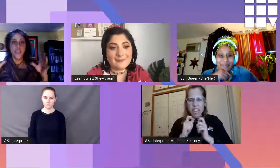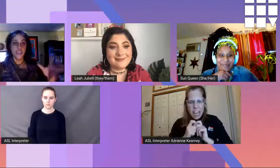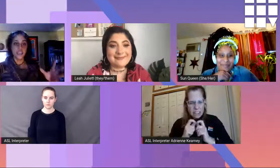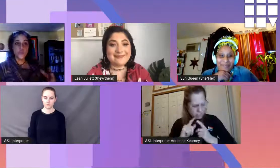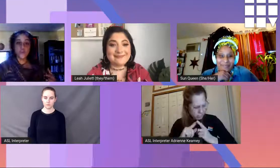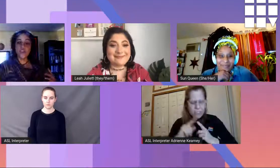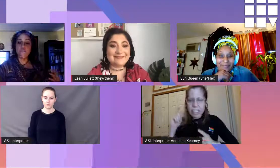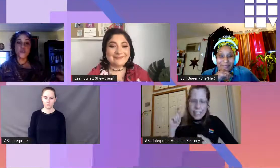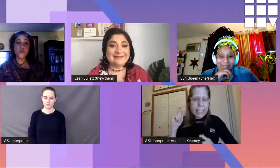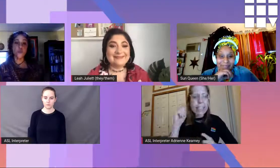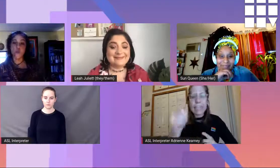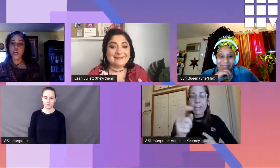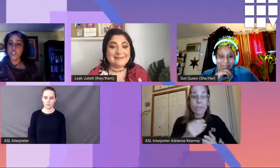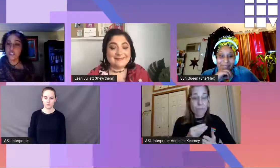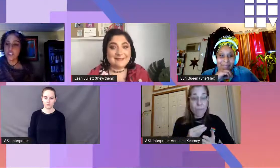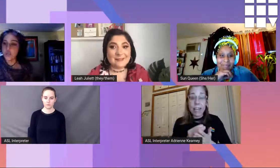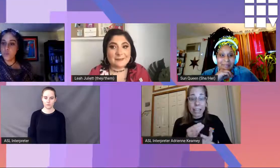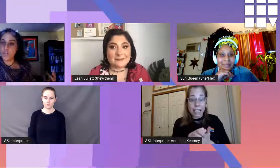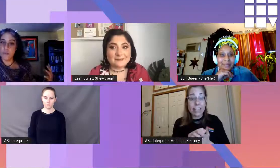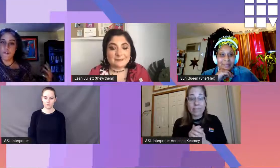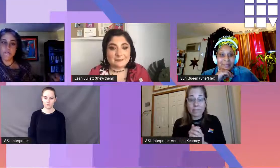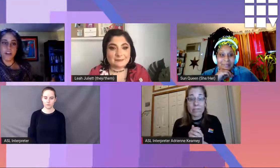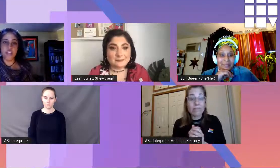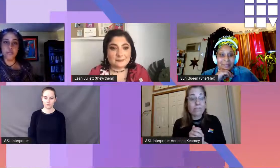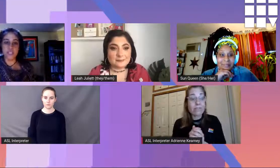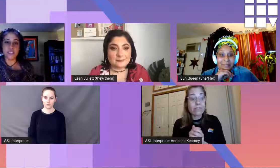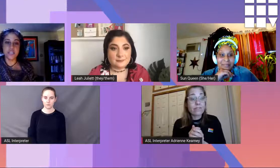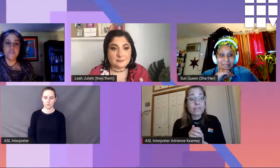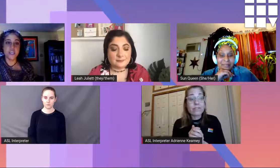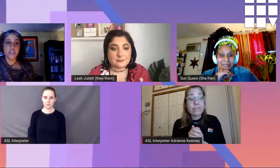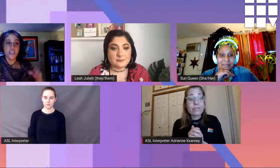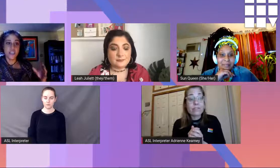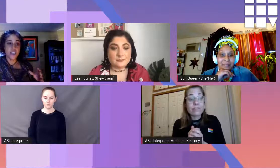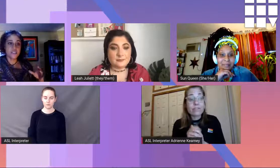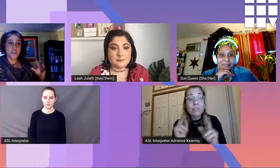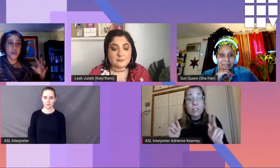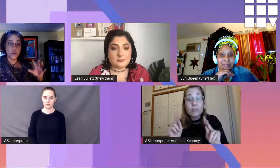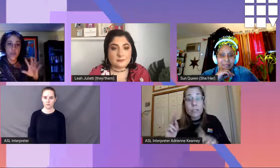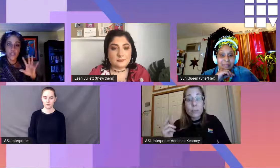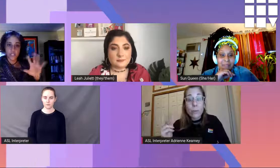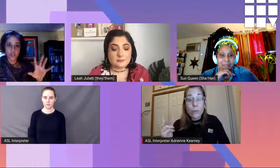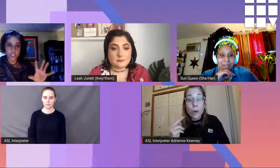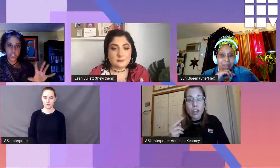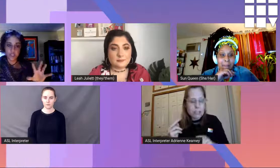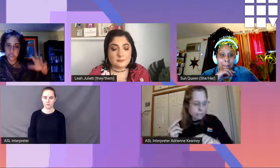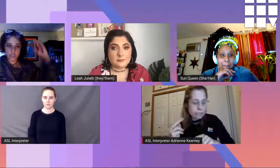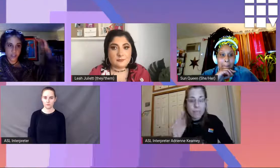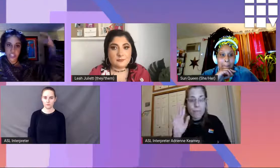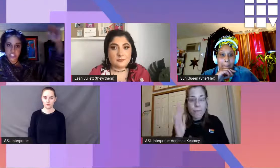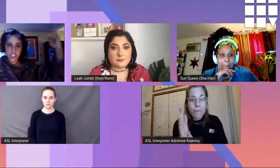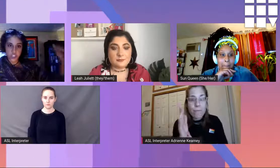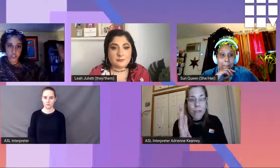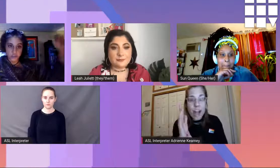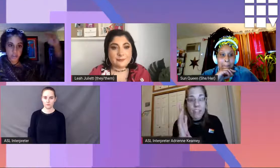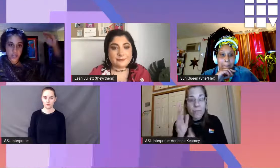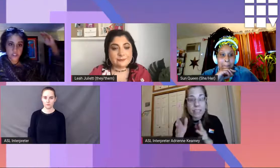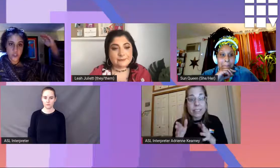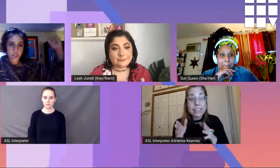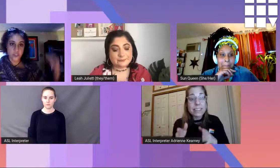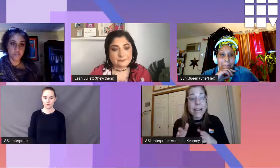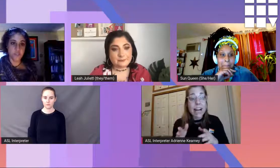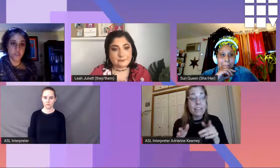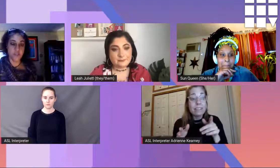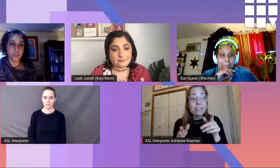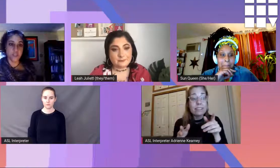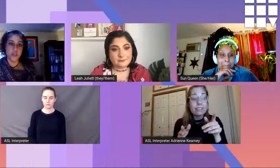here. And we've got folks who are watching this, and we've got about 5 minutes left. And I want you to share, because again, I just shared mine. So